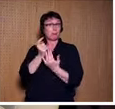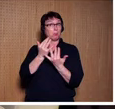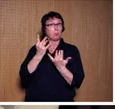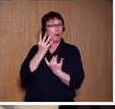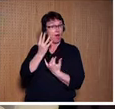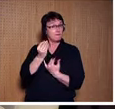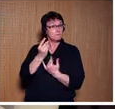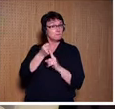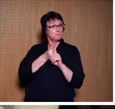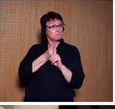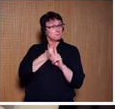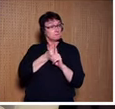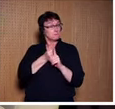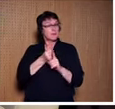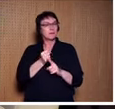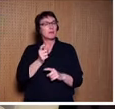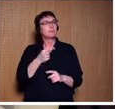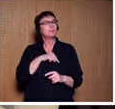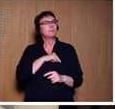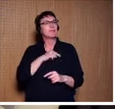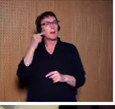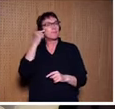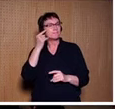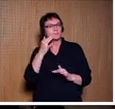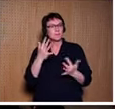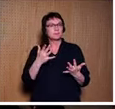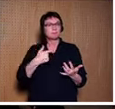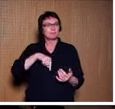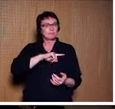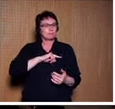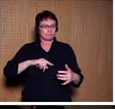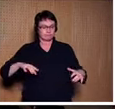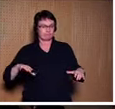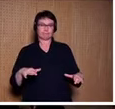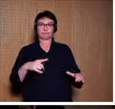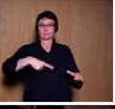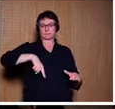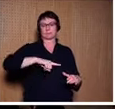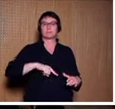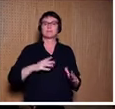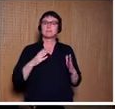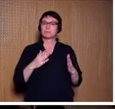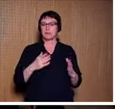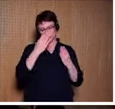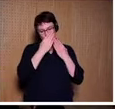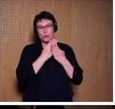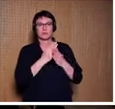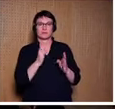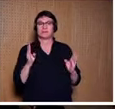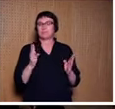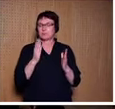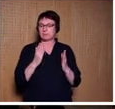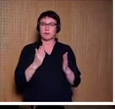But the movement that I'm talking about here, it needs to be broad and inclusive. We must all involve